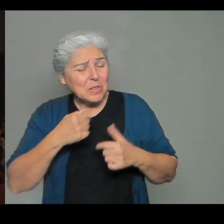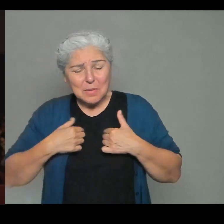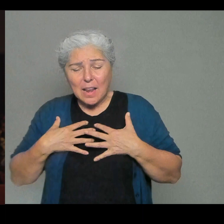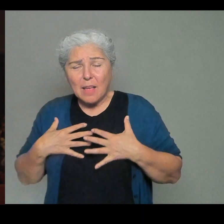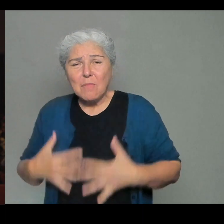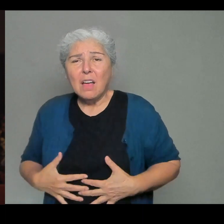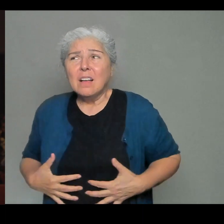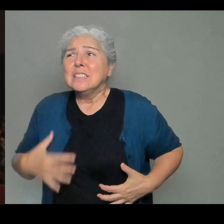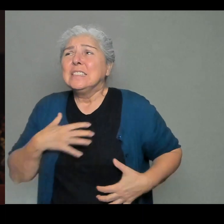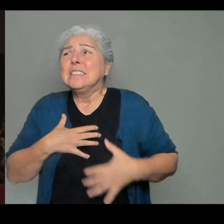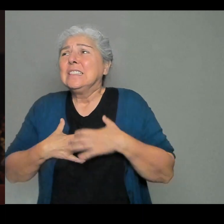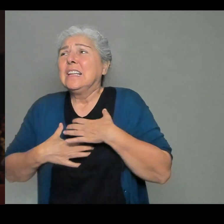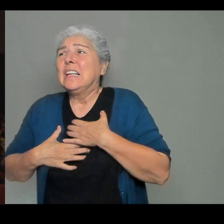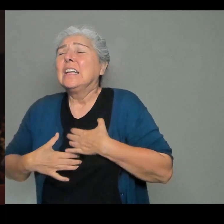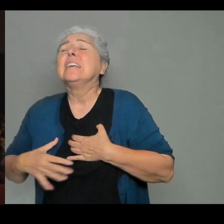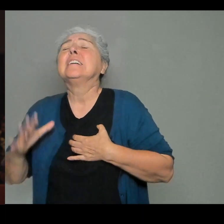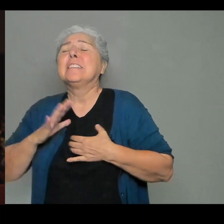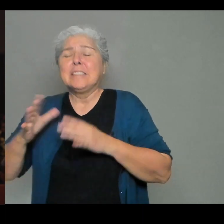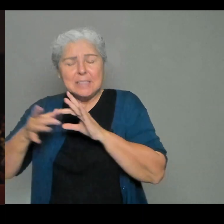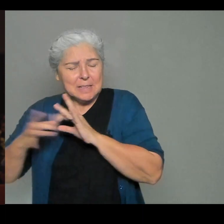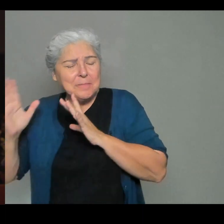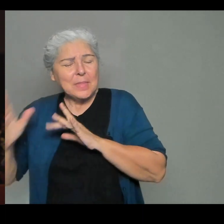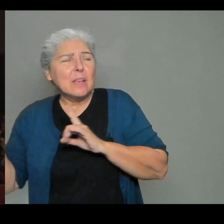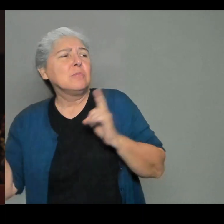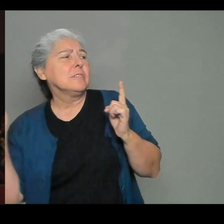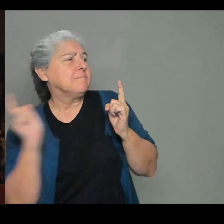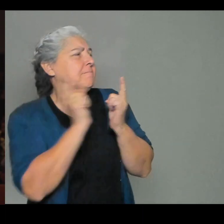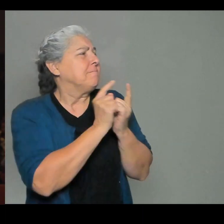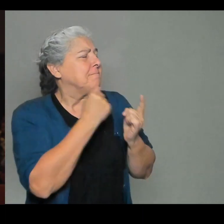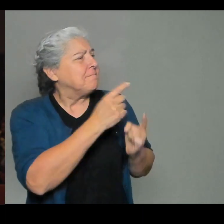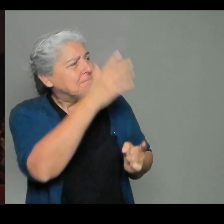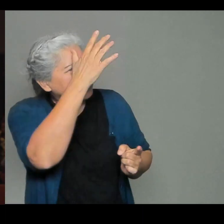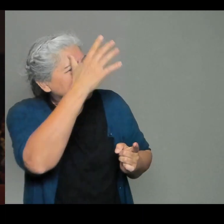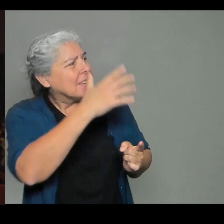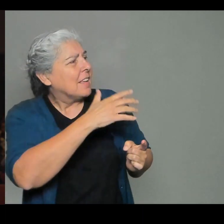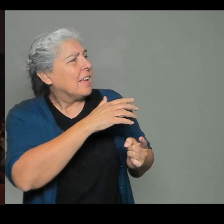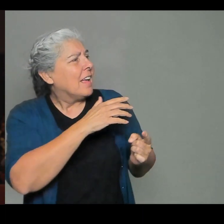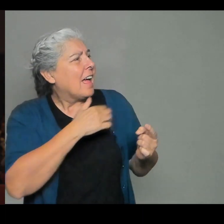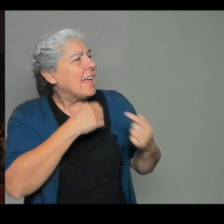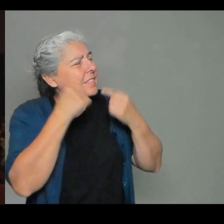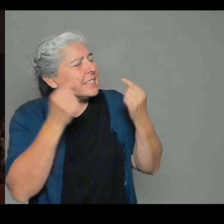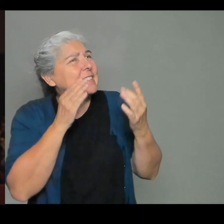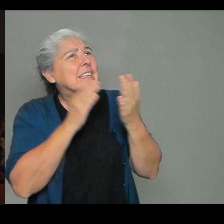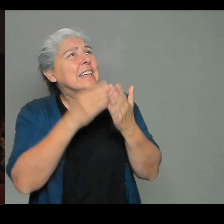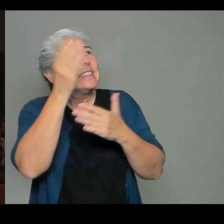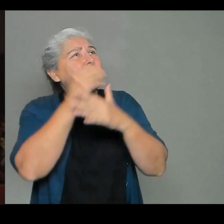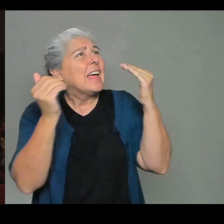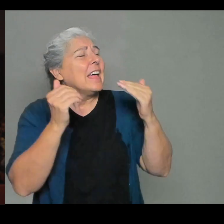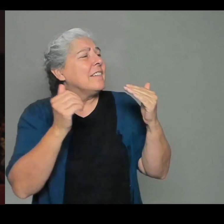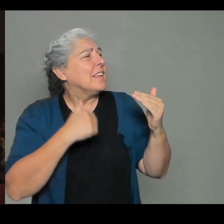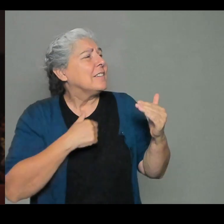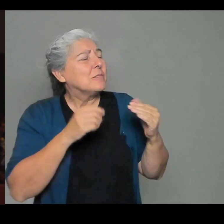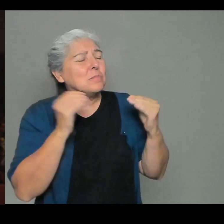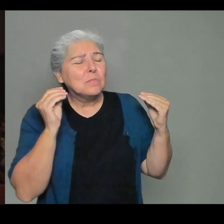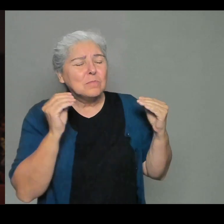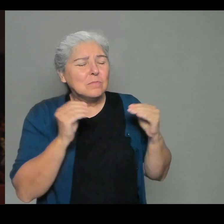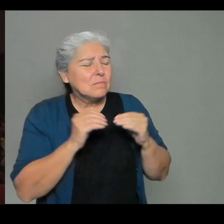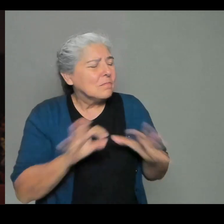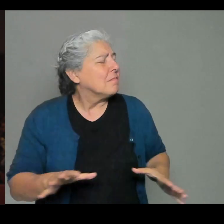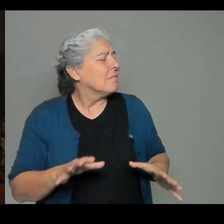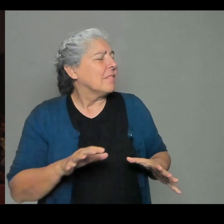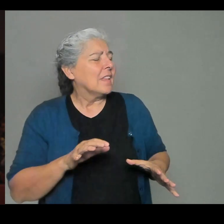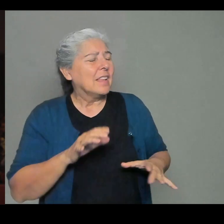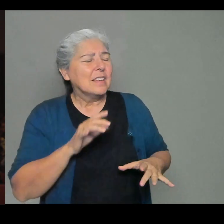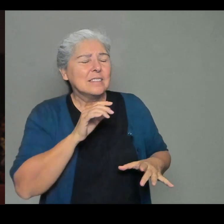hunger? I will arise and go to my father and say to him, Father, I have sinned against heaven and before you and am no longer to be worthy called your